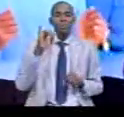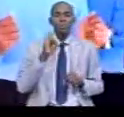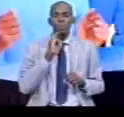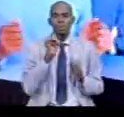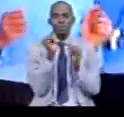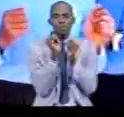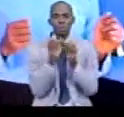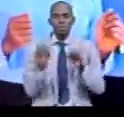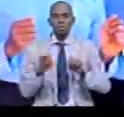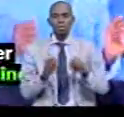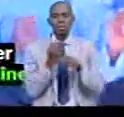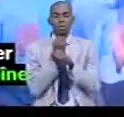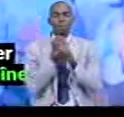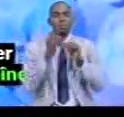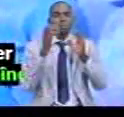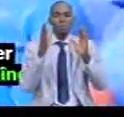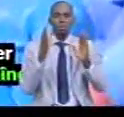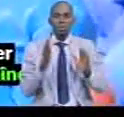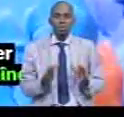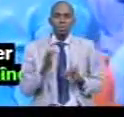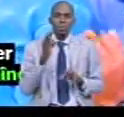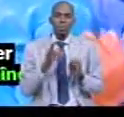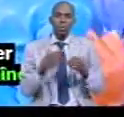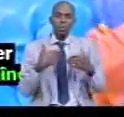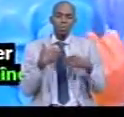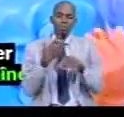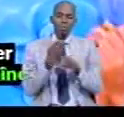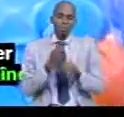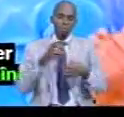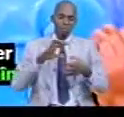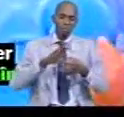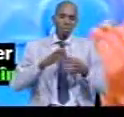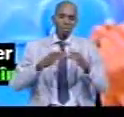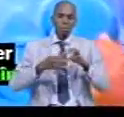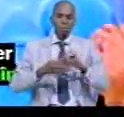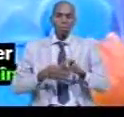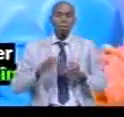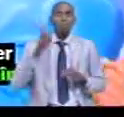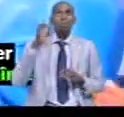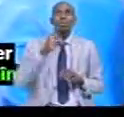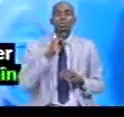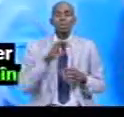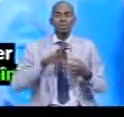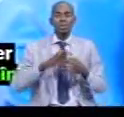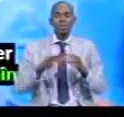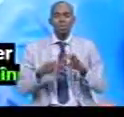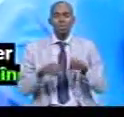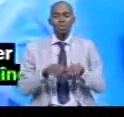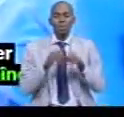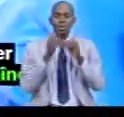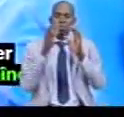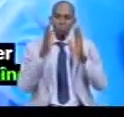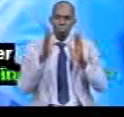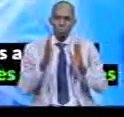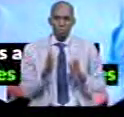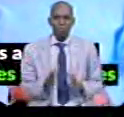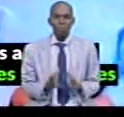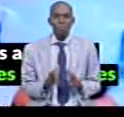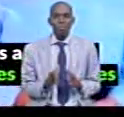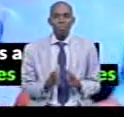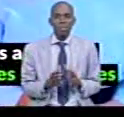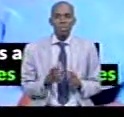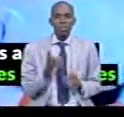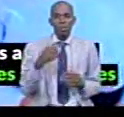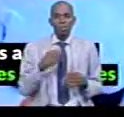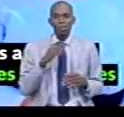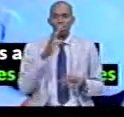prison shaking savior. If you got chains, He's a chain breaker. If you've